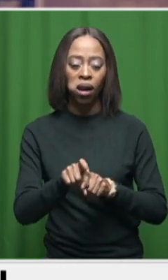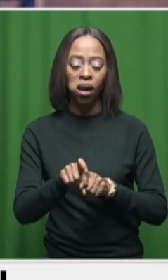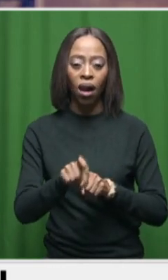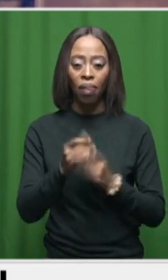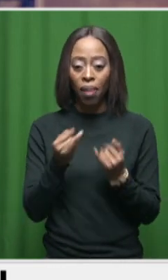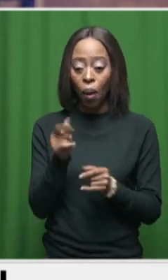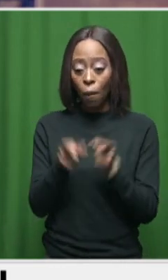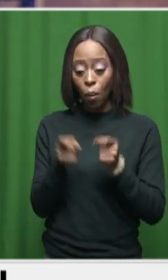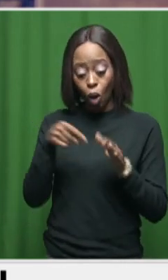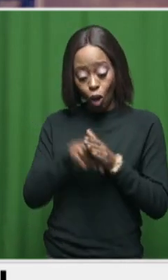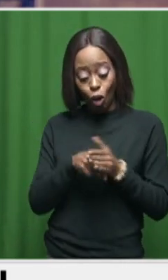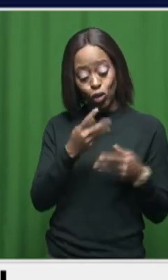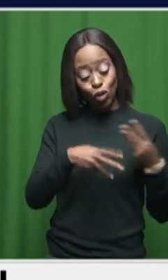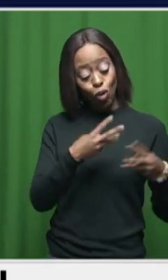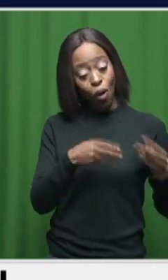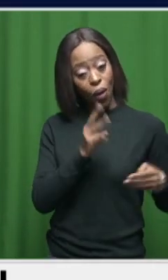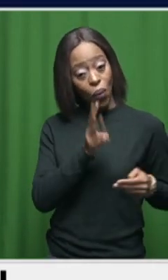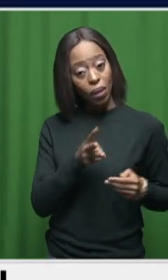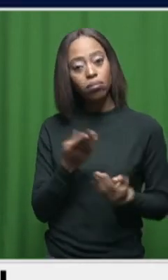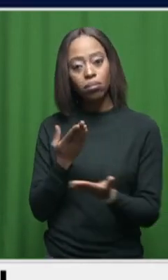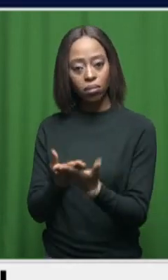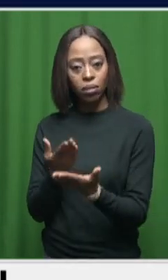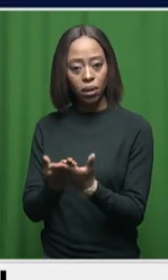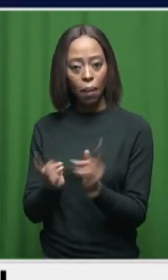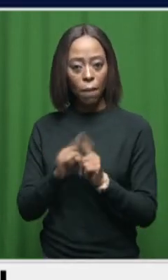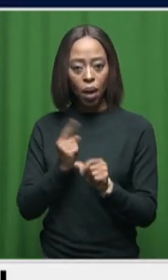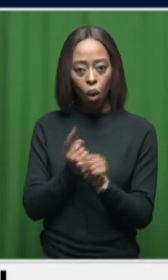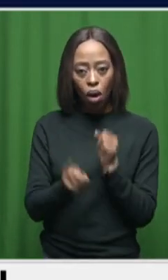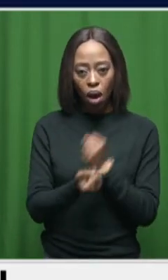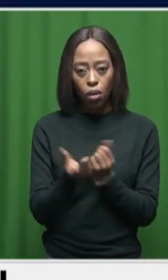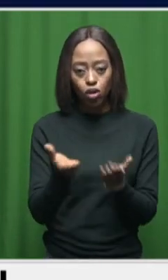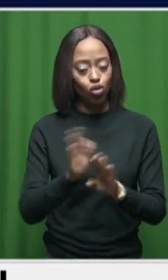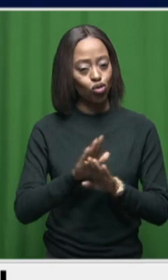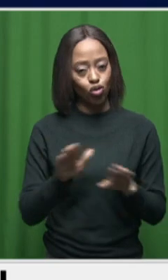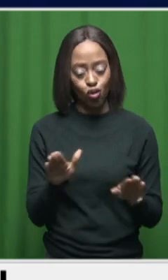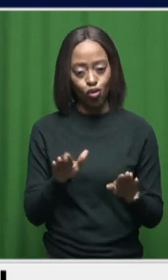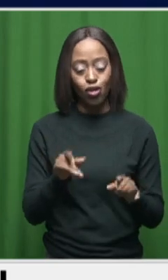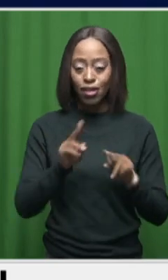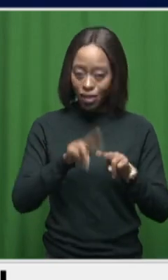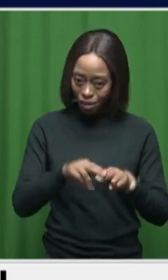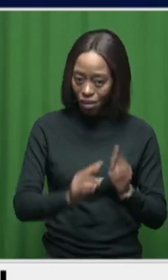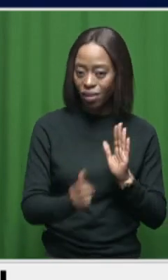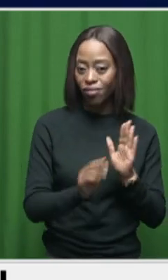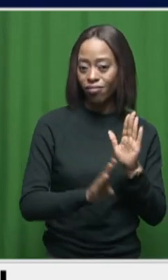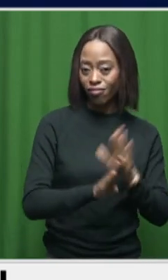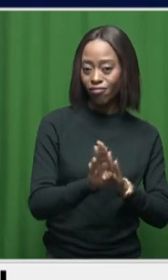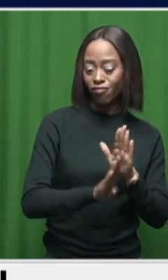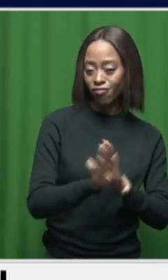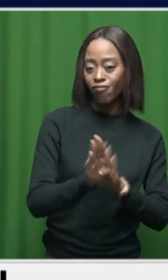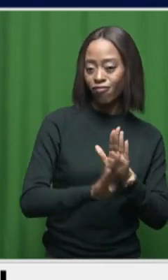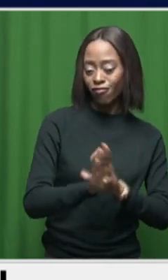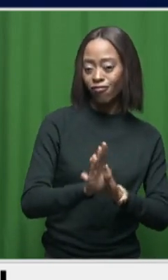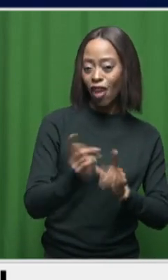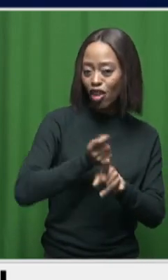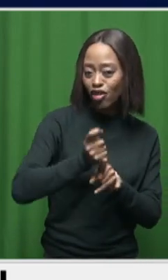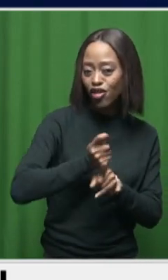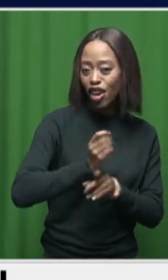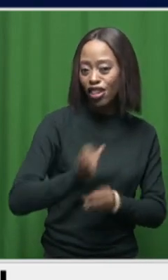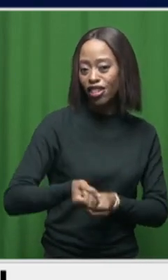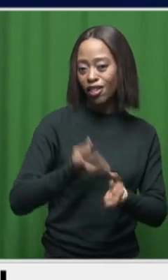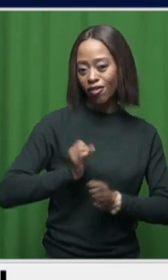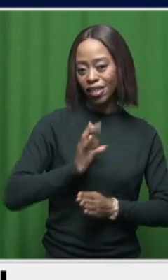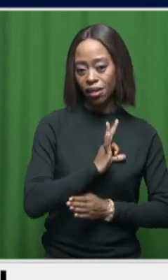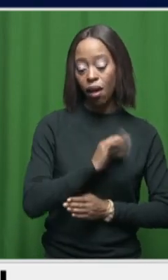of jobs and employment. It can, but not necessarily. I think it plays also a part with upskilling again. We have to understand that there's different